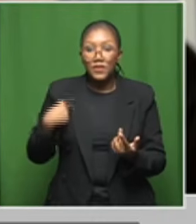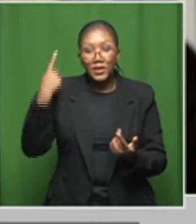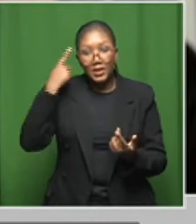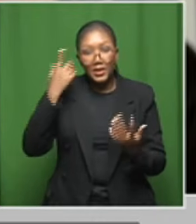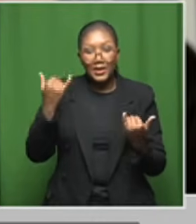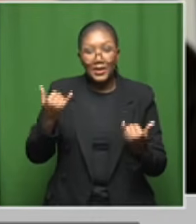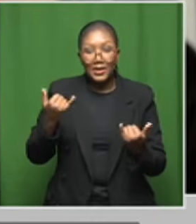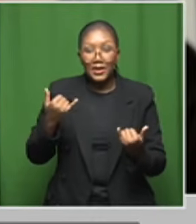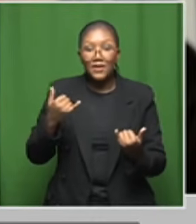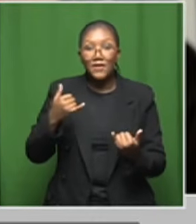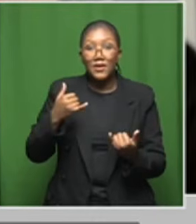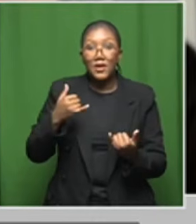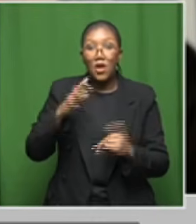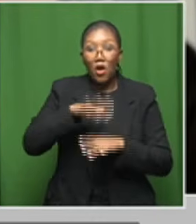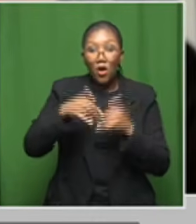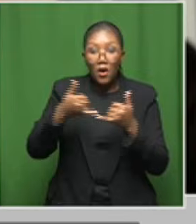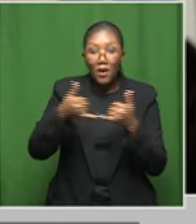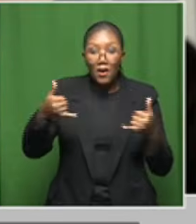is e-learning,